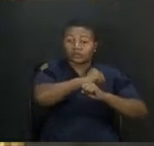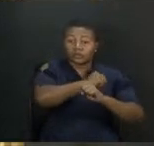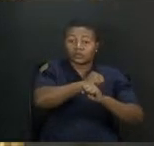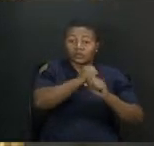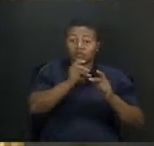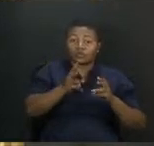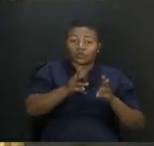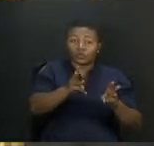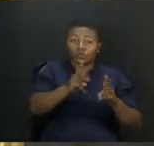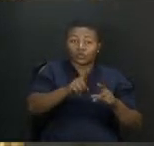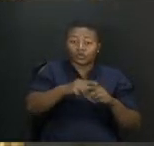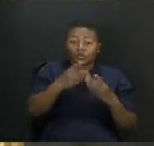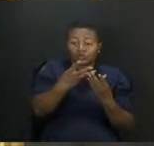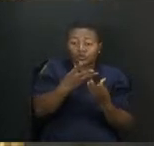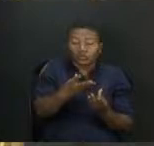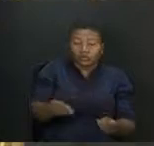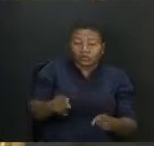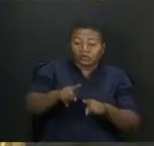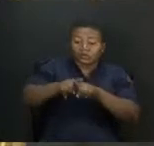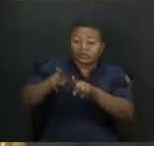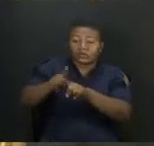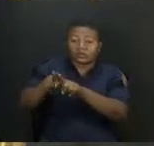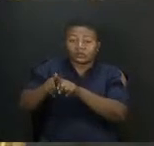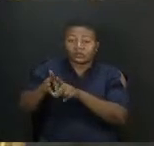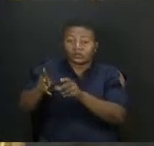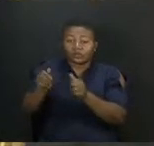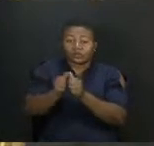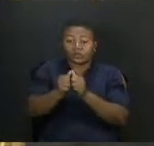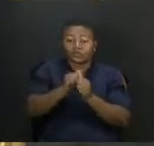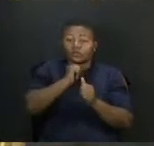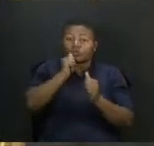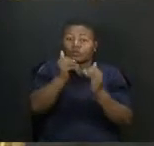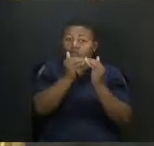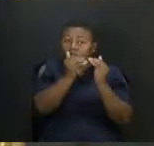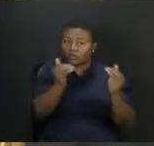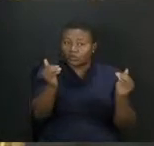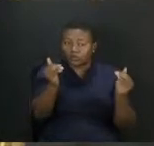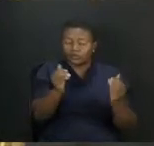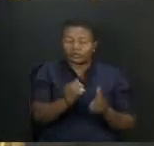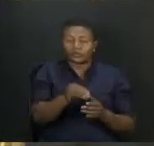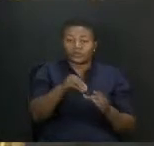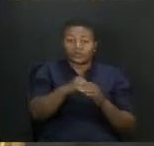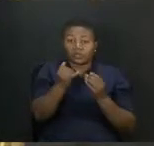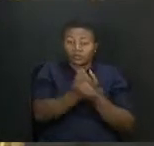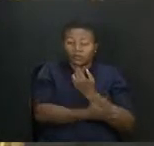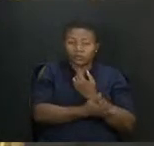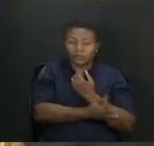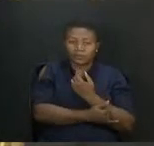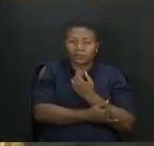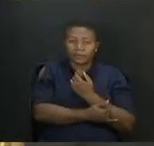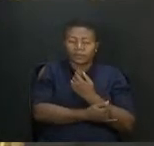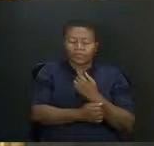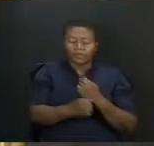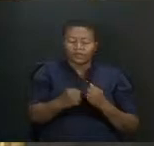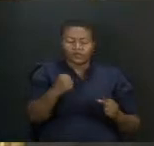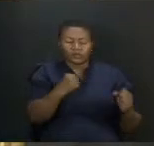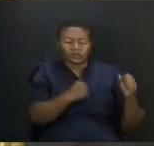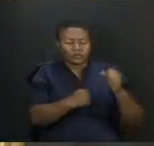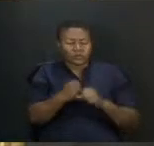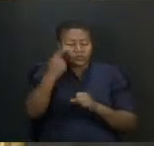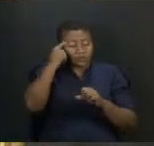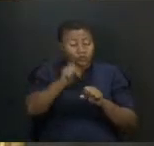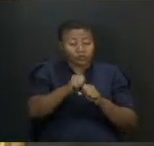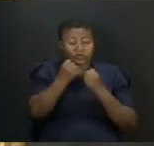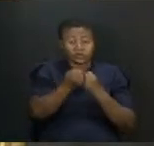address various forms of inequities in the country. Mr. Speaker, the struggle for social justice in